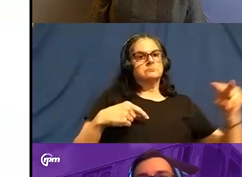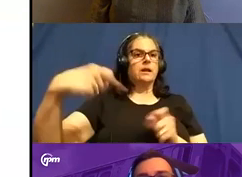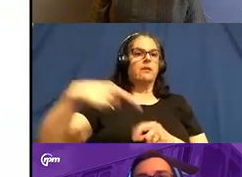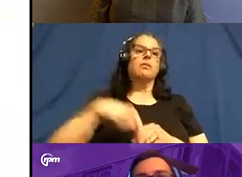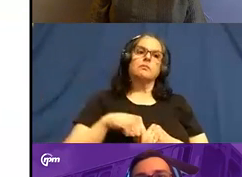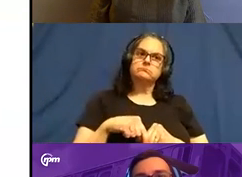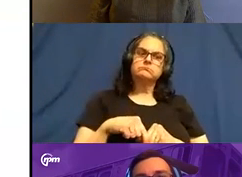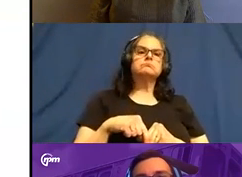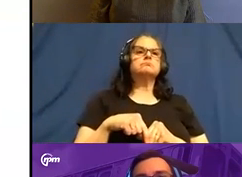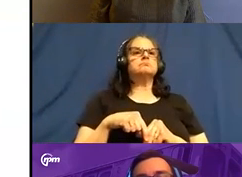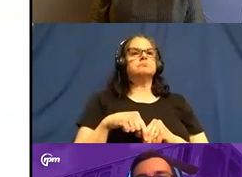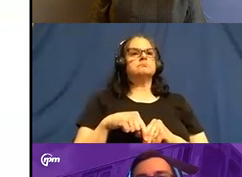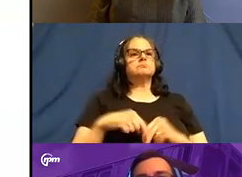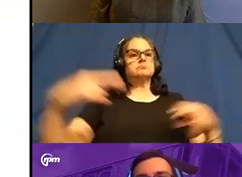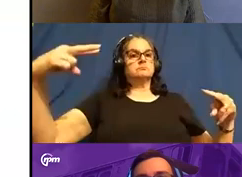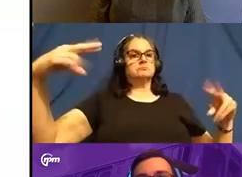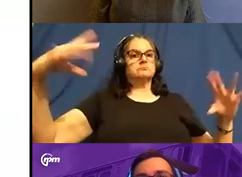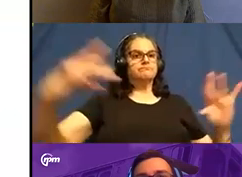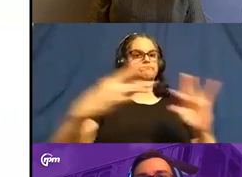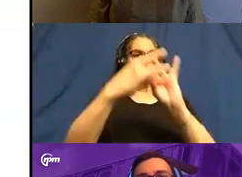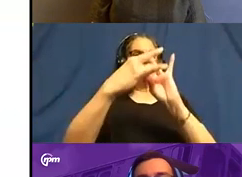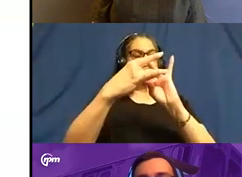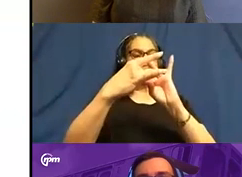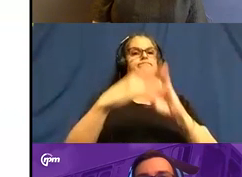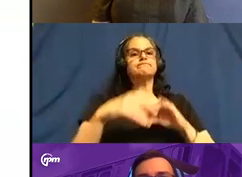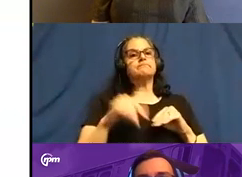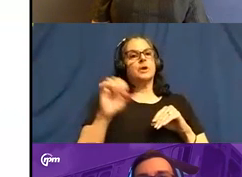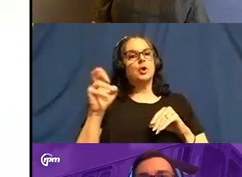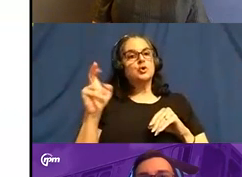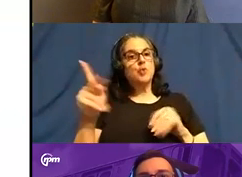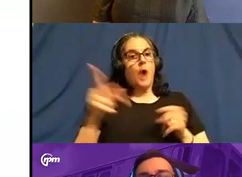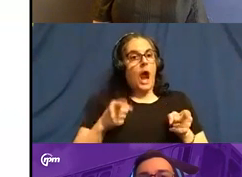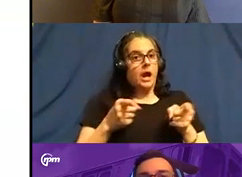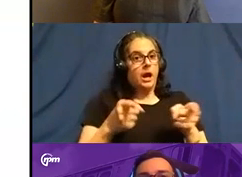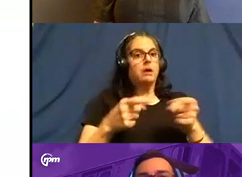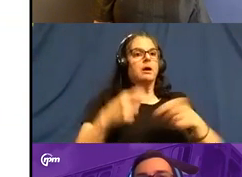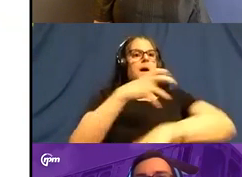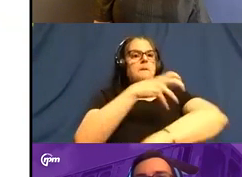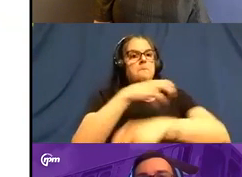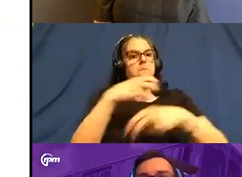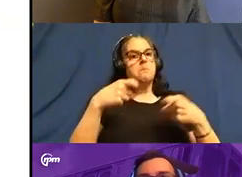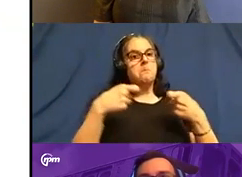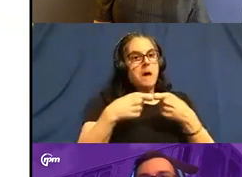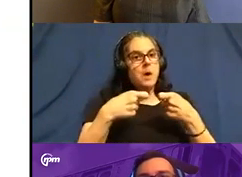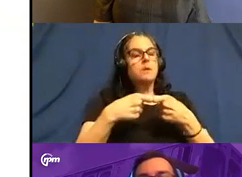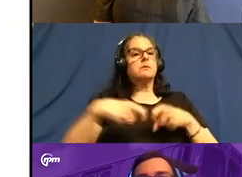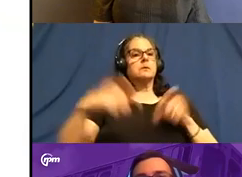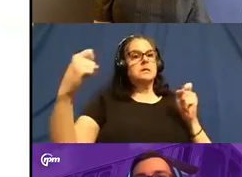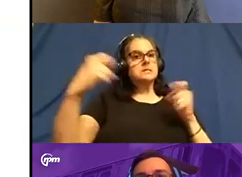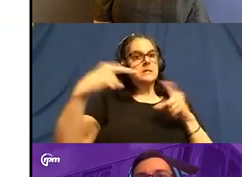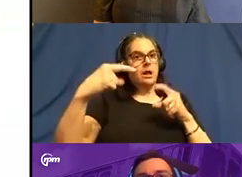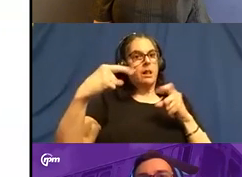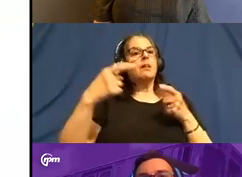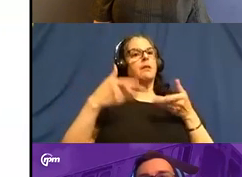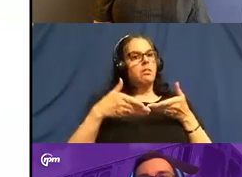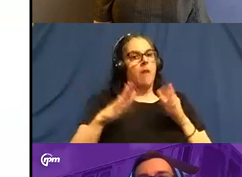this interlocking is a series of the track infrastructure, power, and signal that allows us to move trains from one track to the next. It